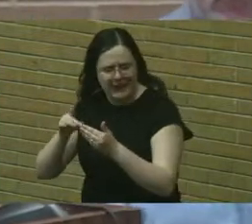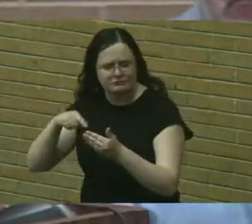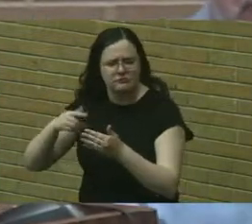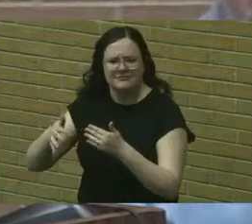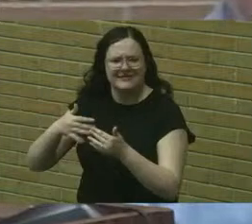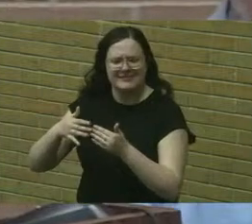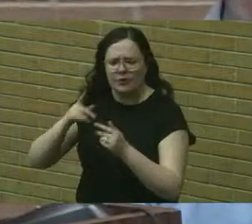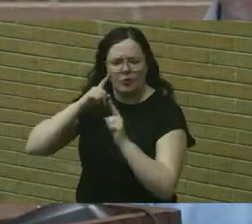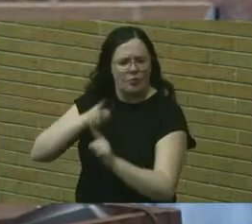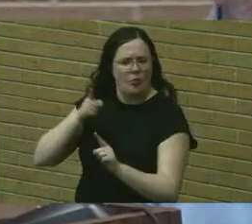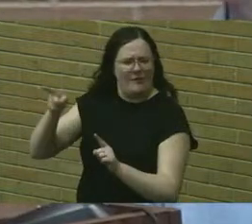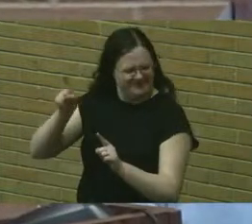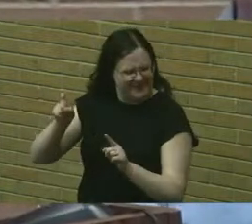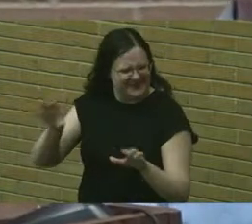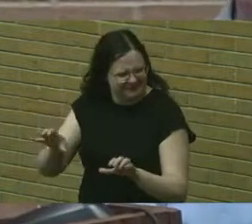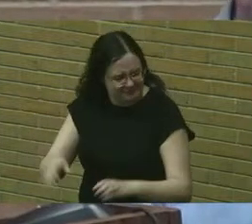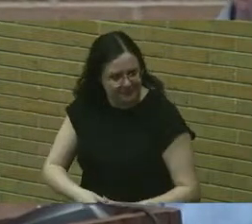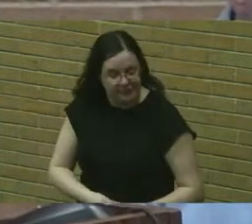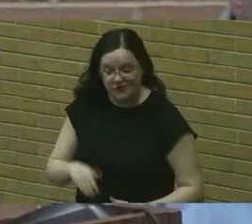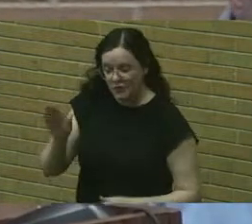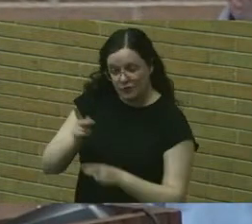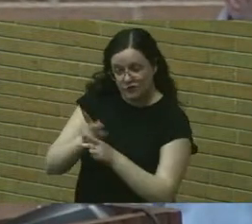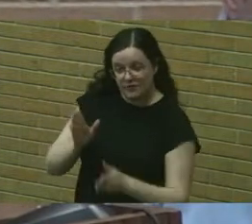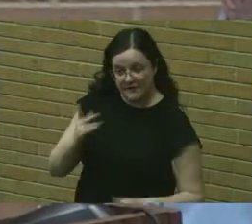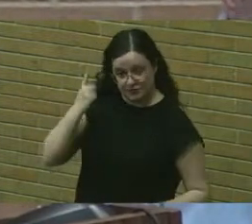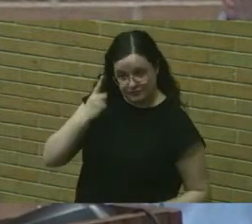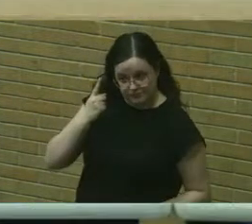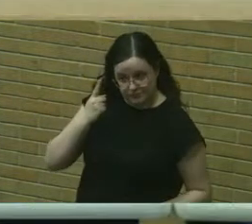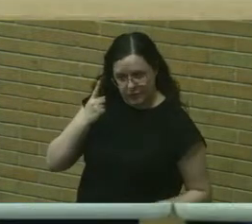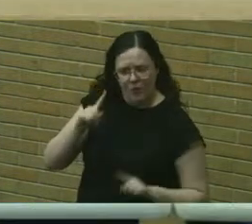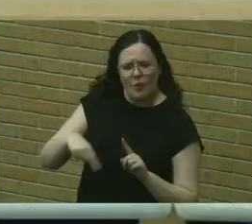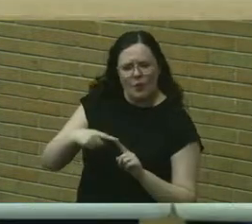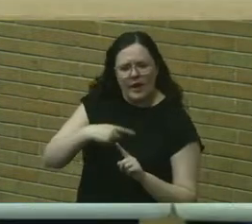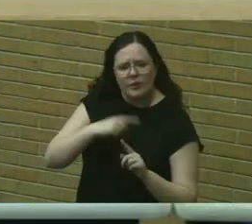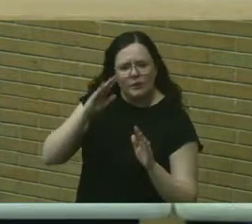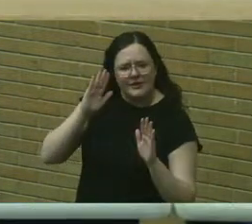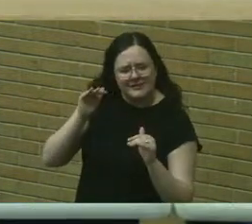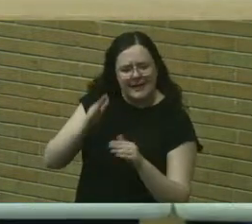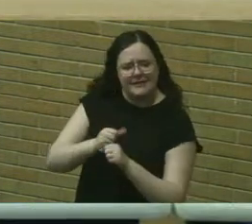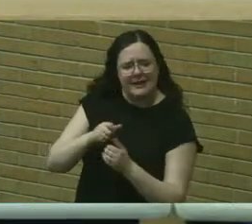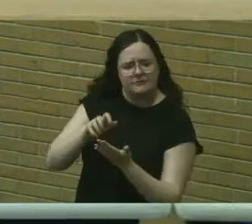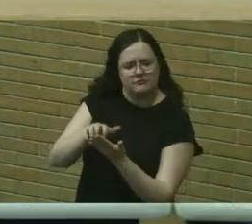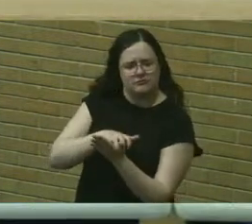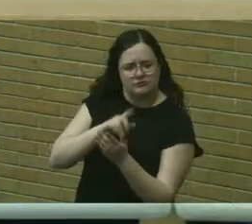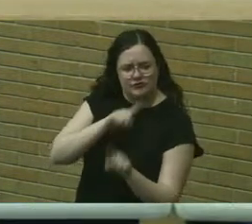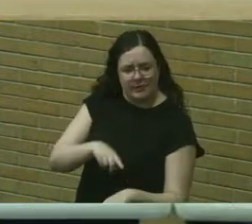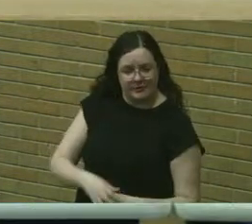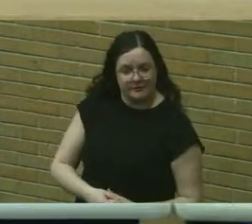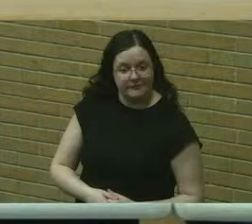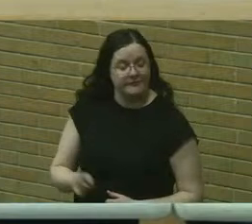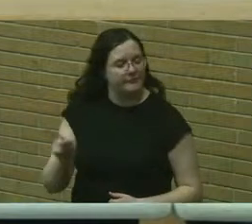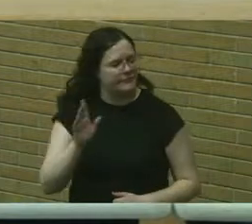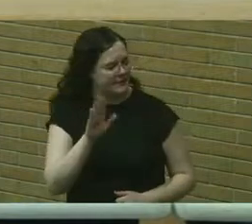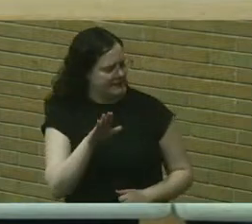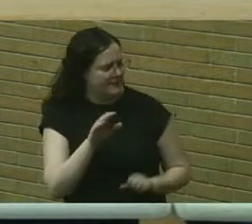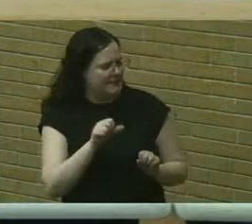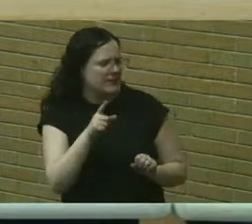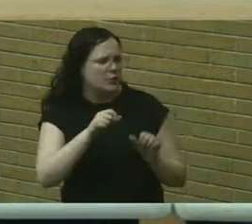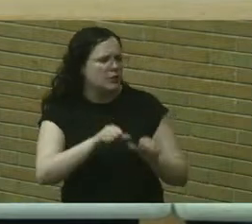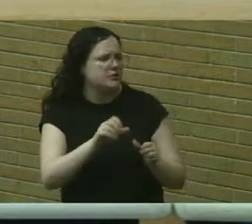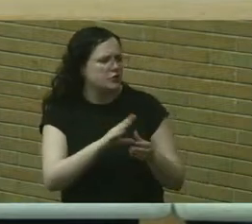Supervisor, when can we expect to get a written response? Can you please continue your remarks, and I will address